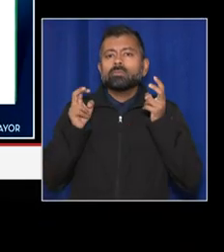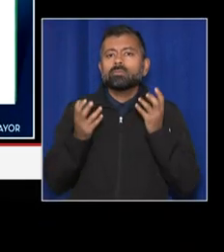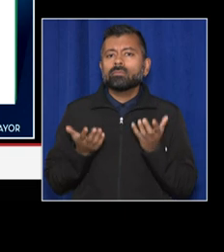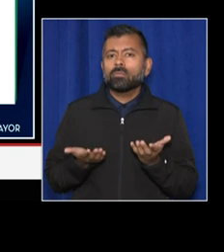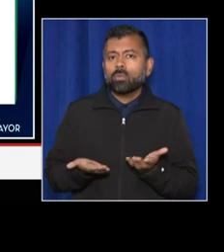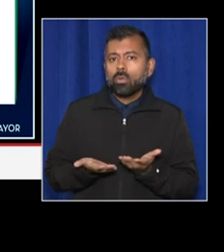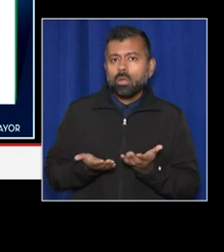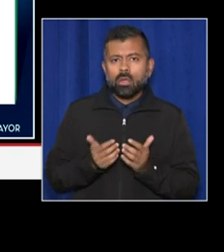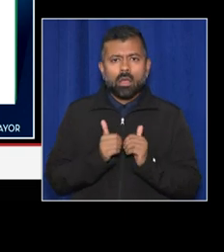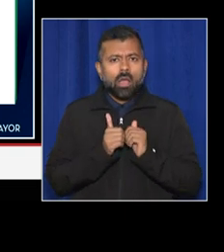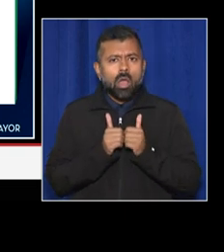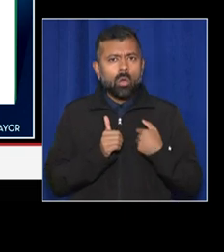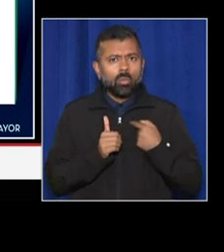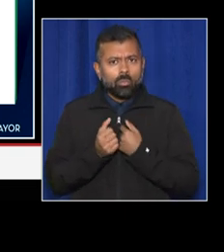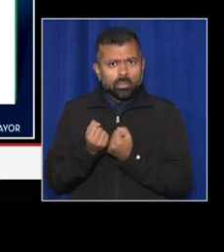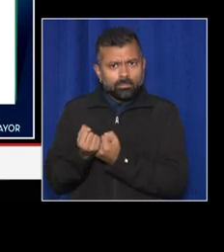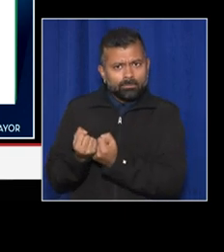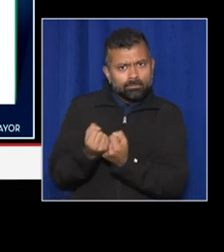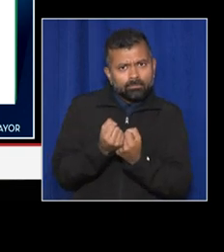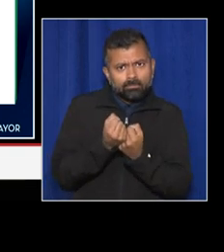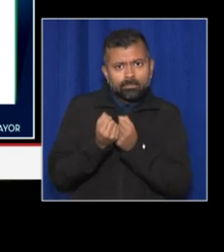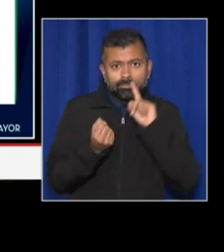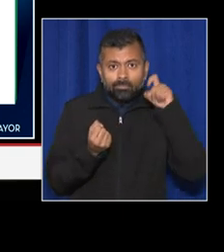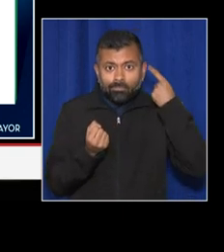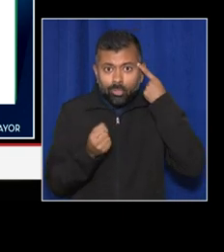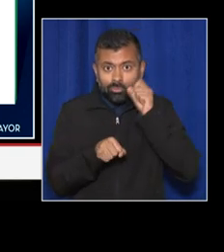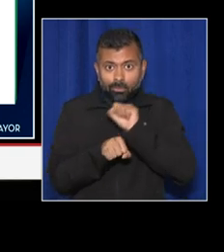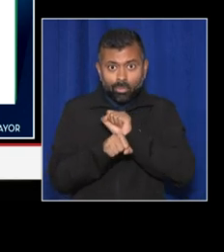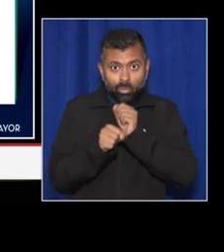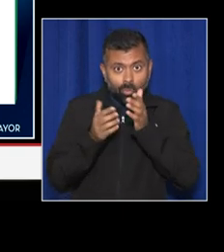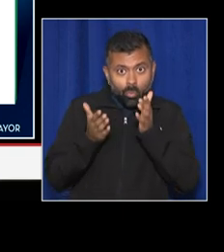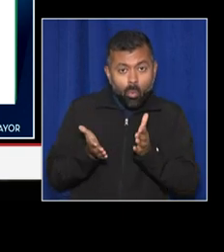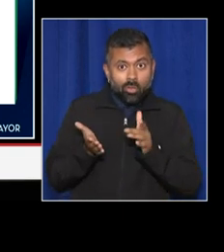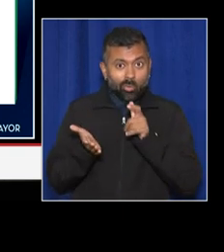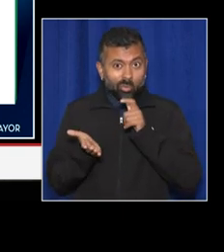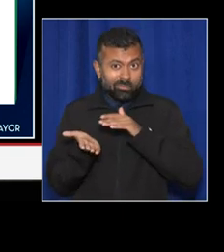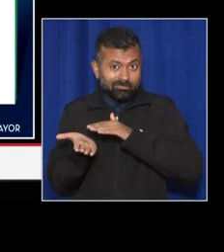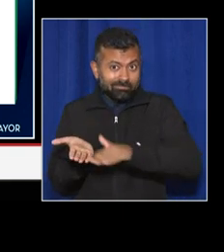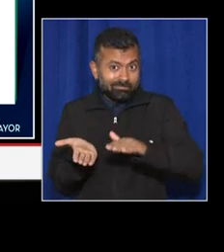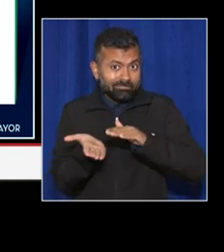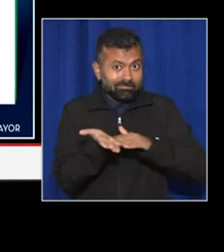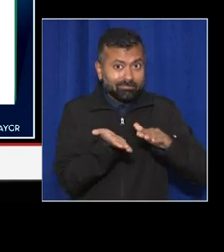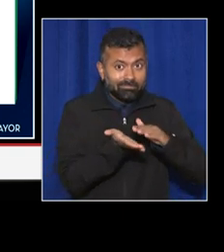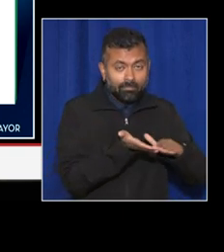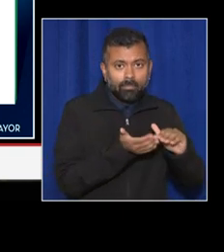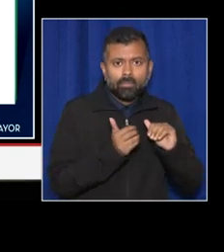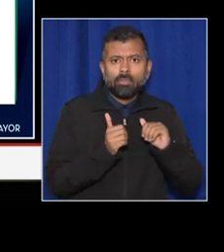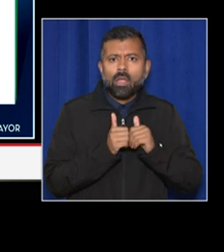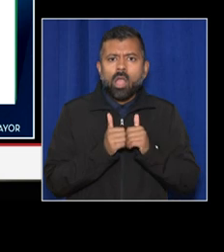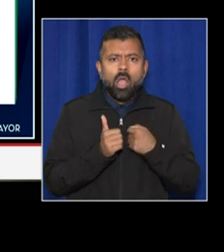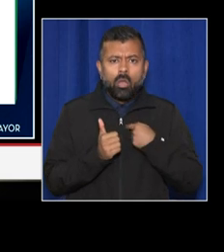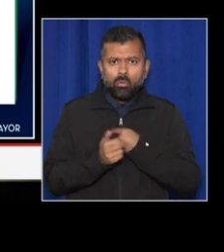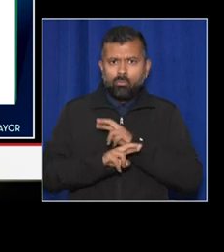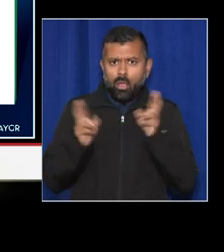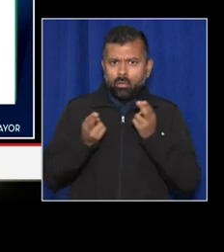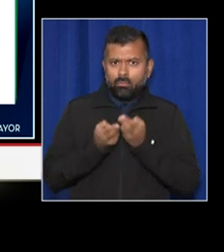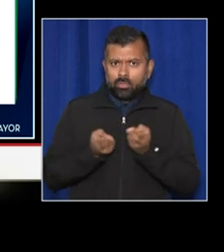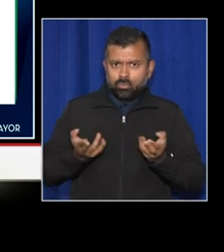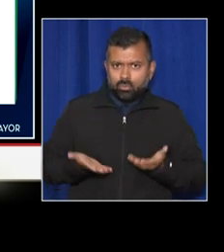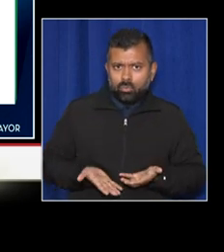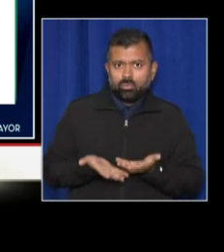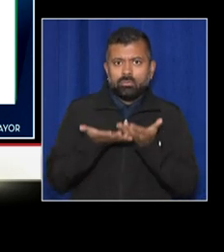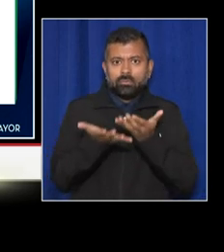federal workers and talking about federal job losses in the National Capital Region. You